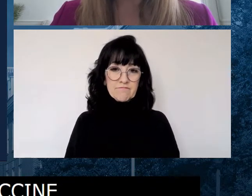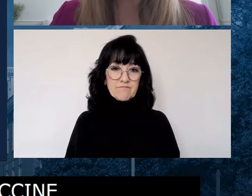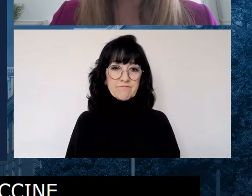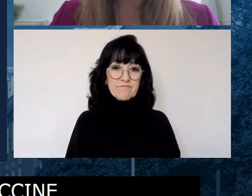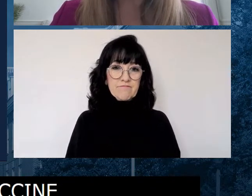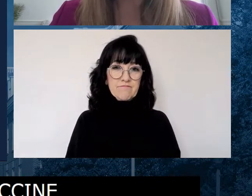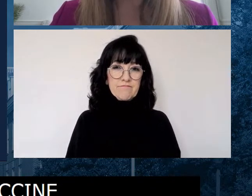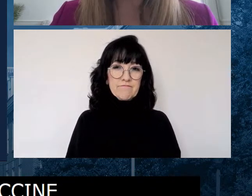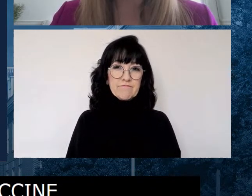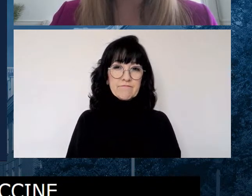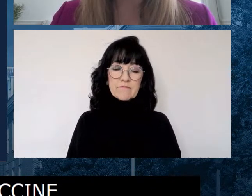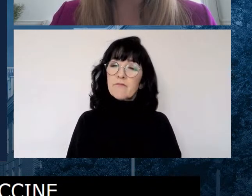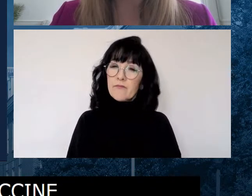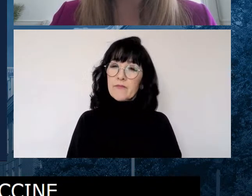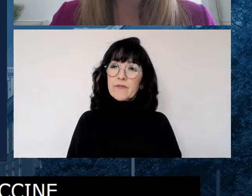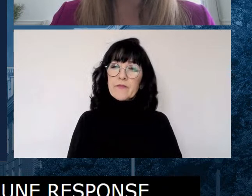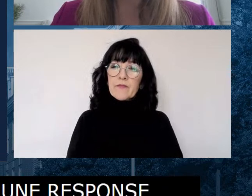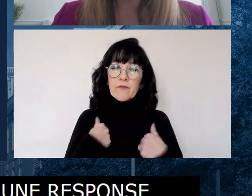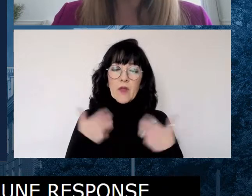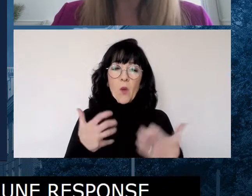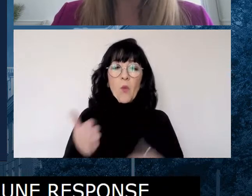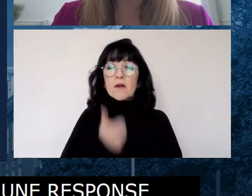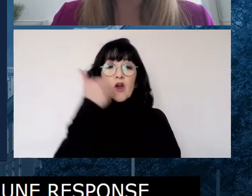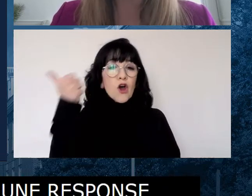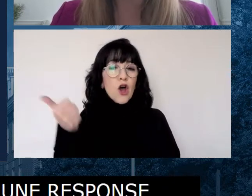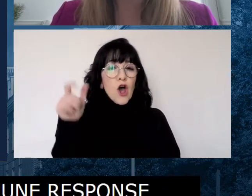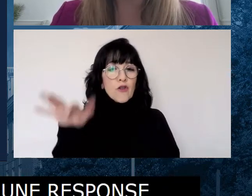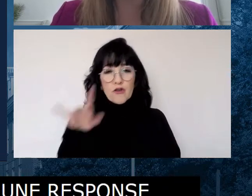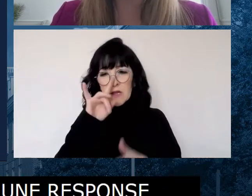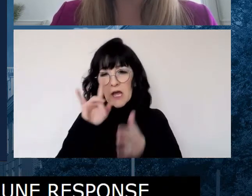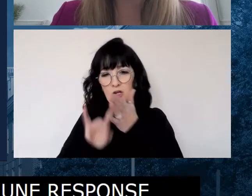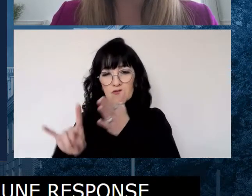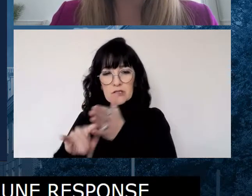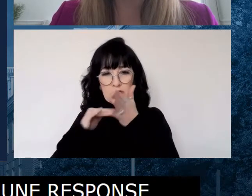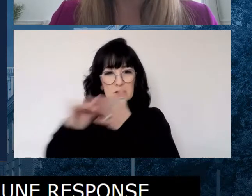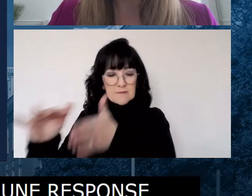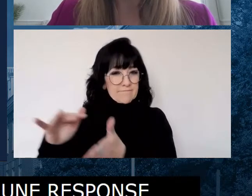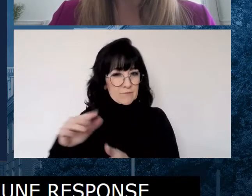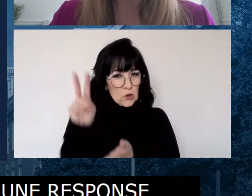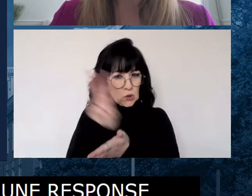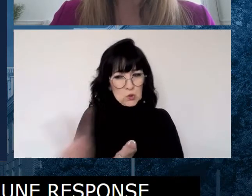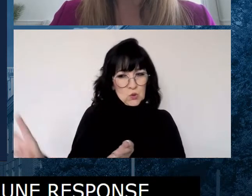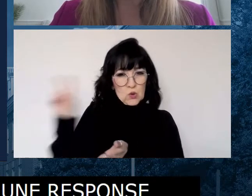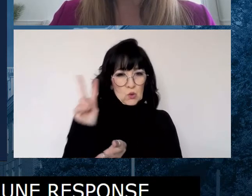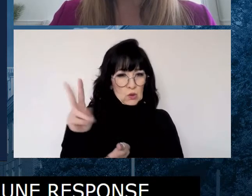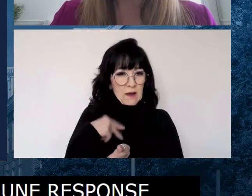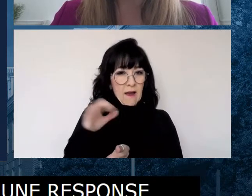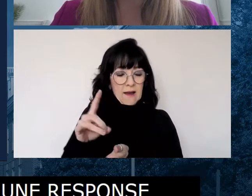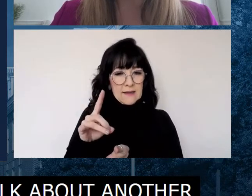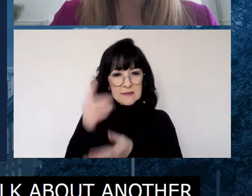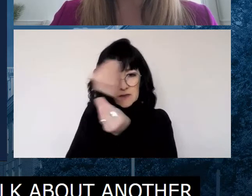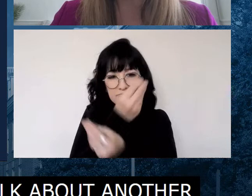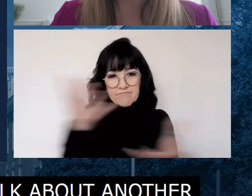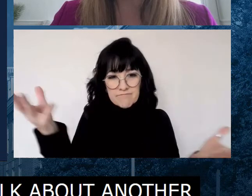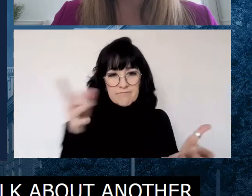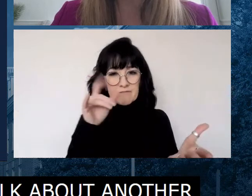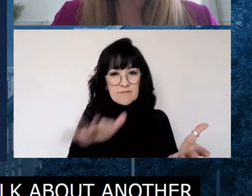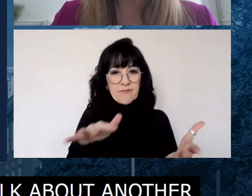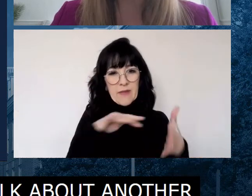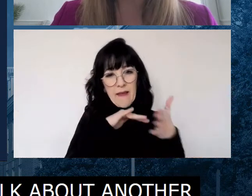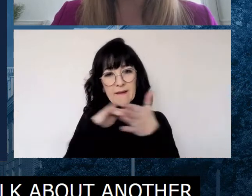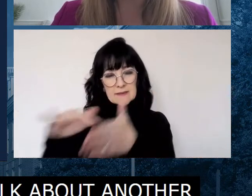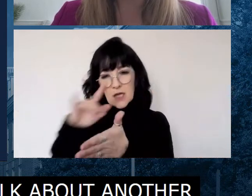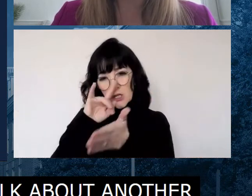So let's talk about another study where 2 weeks ago, I shared this study that indicated that